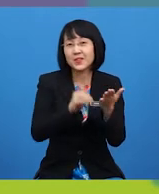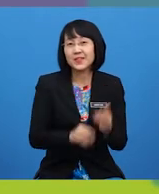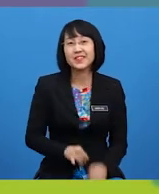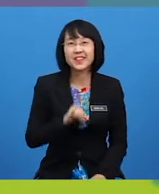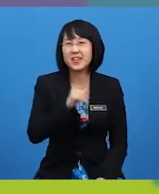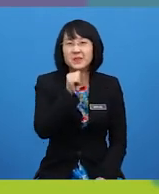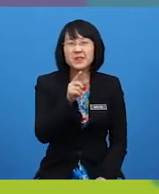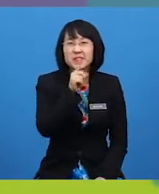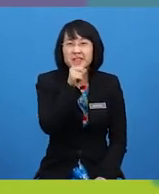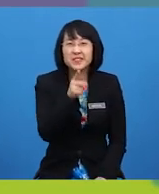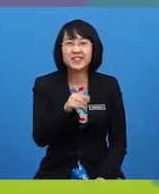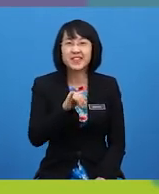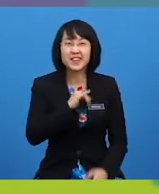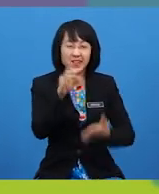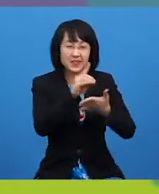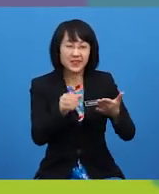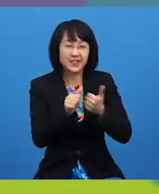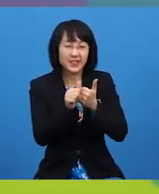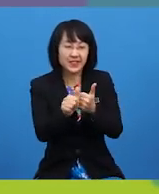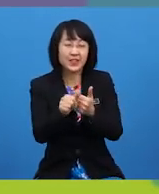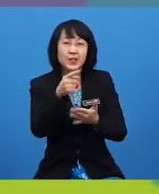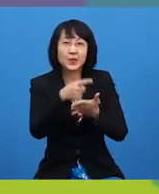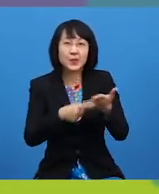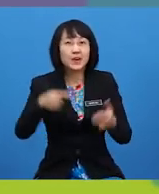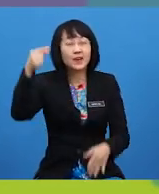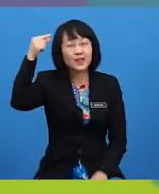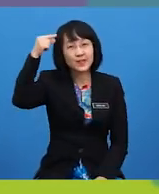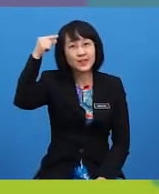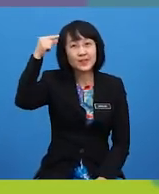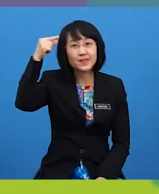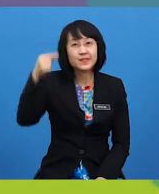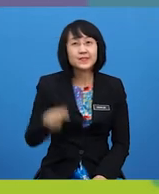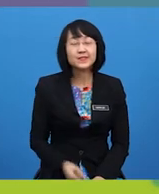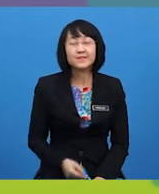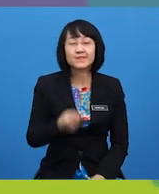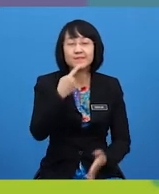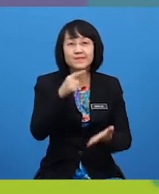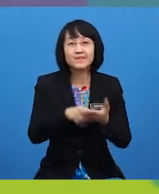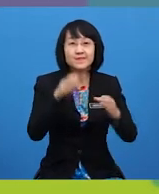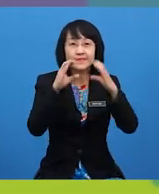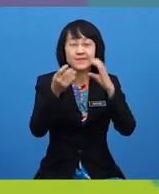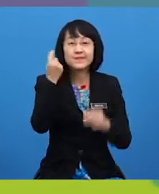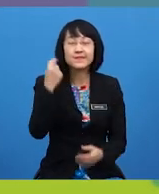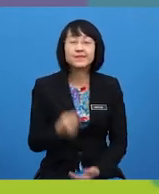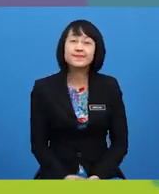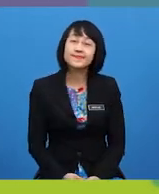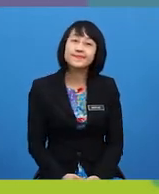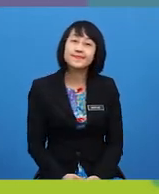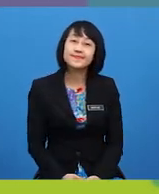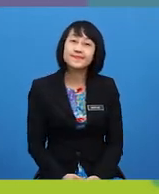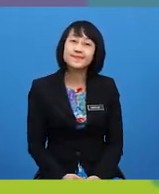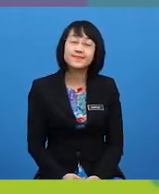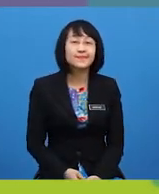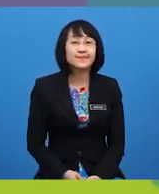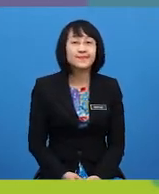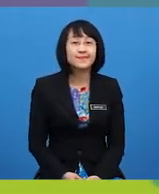not sure if I'm going to draw according to what GramWiz, you know, has mentioned just now. So there you have it, boys and